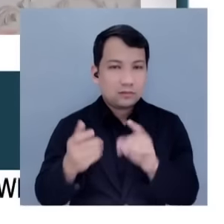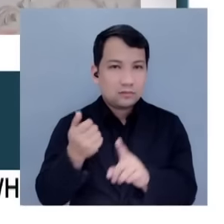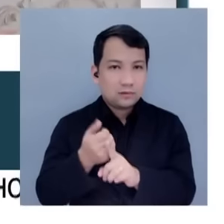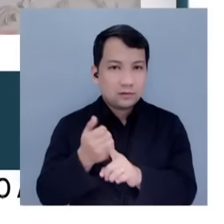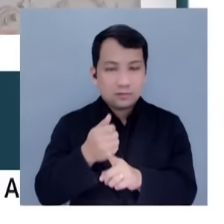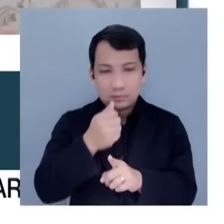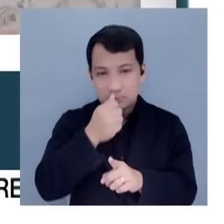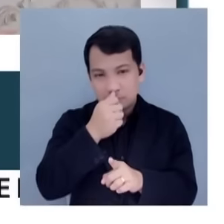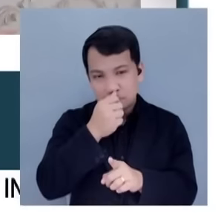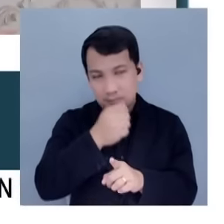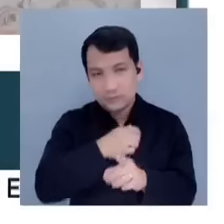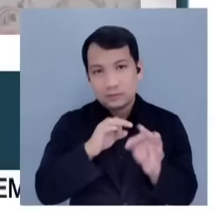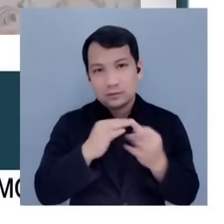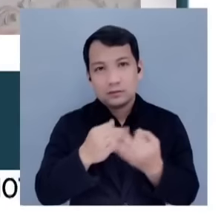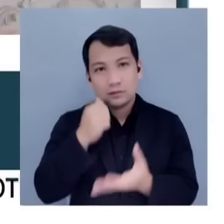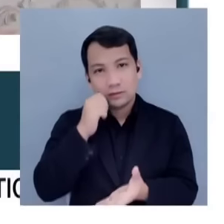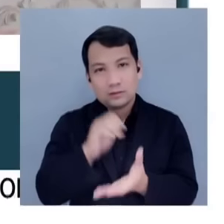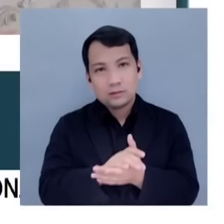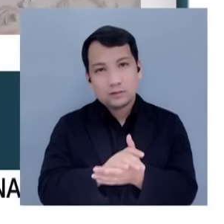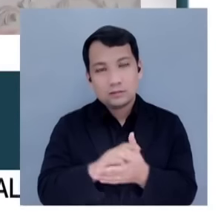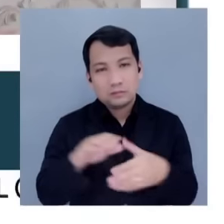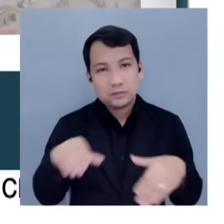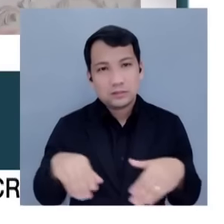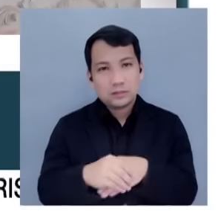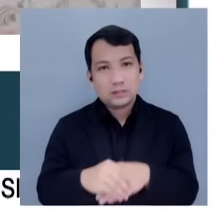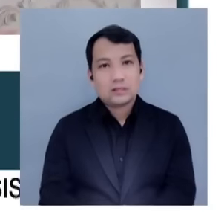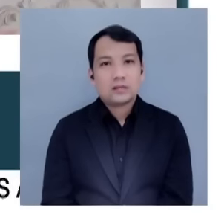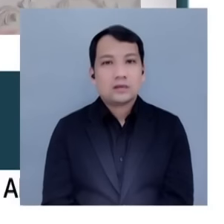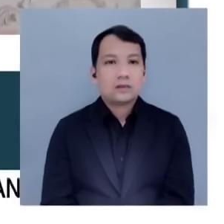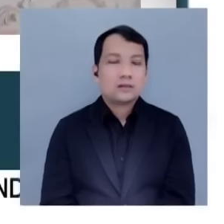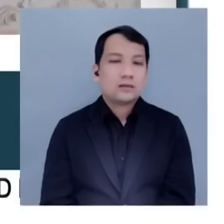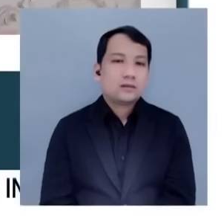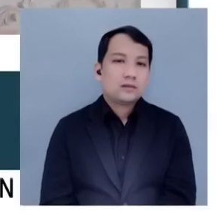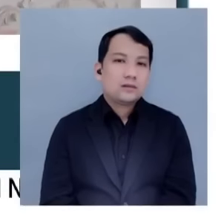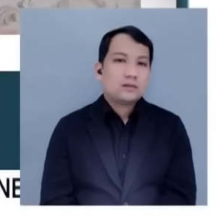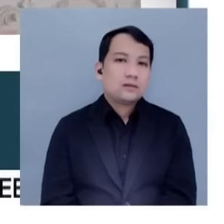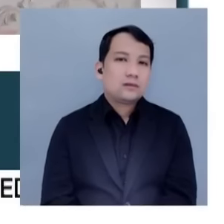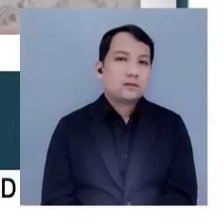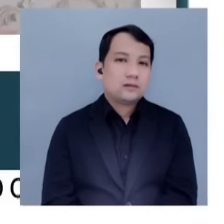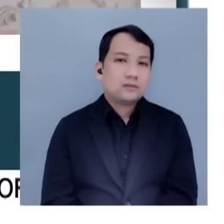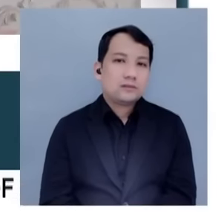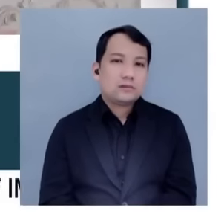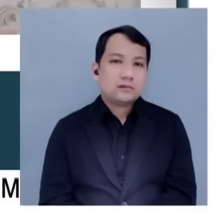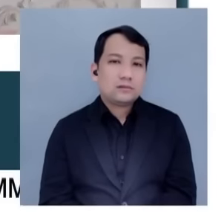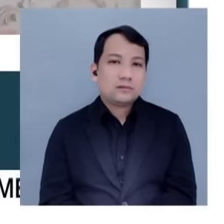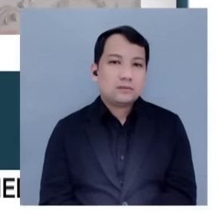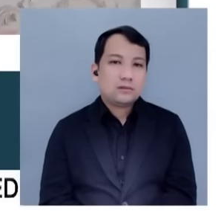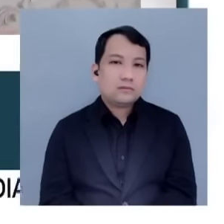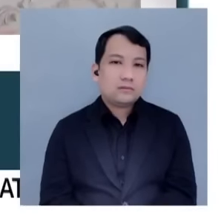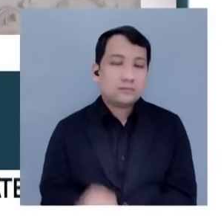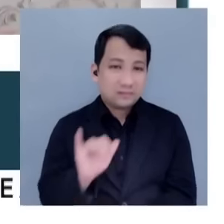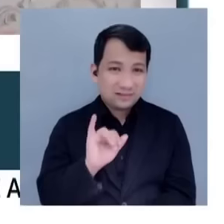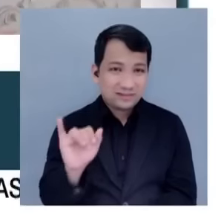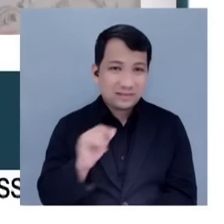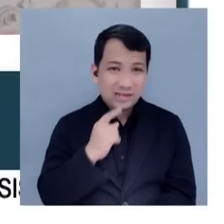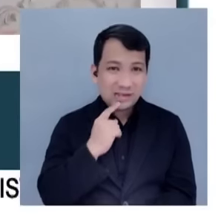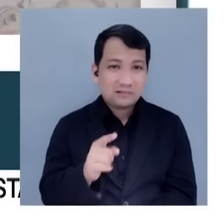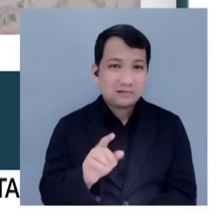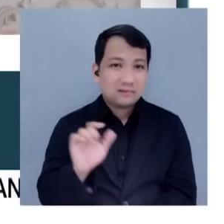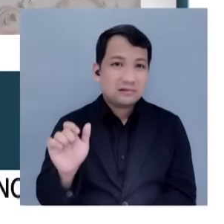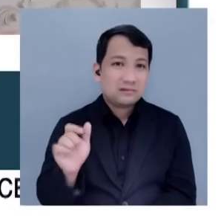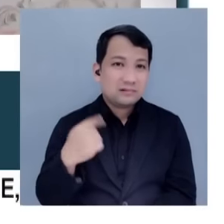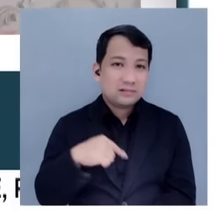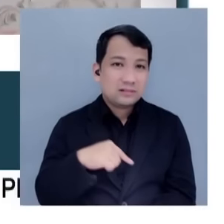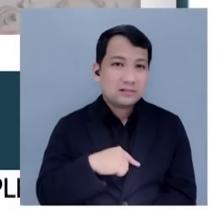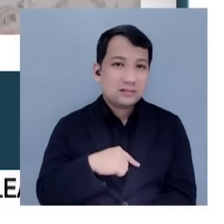family, my wife, my marriage a couple of years ago. Pero ganun talaga. Itong mga,